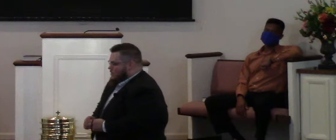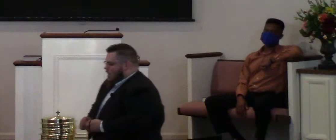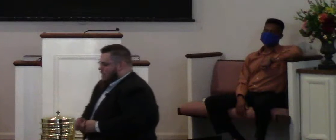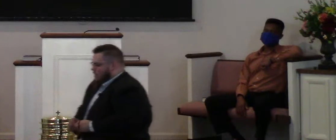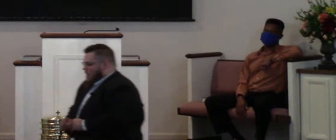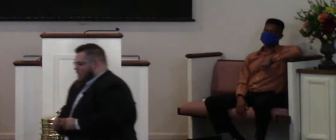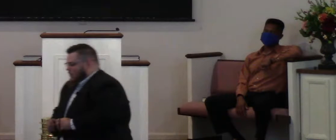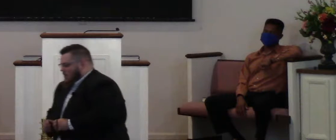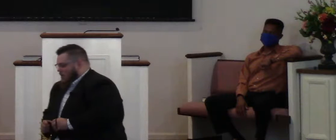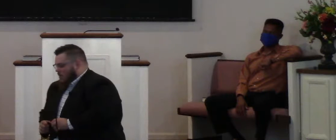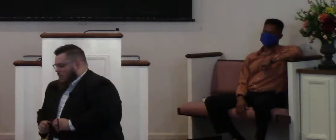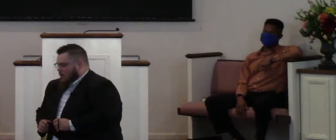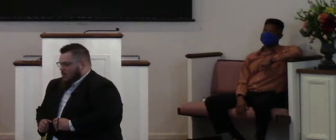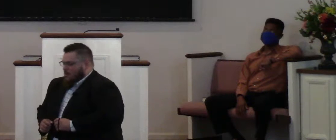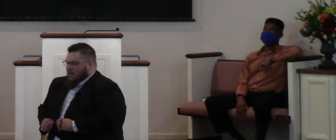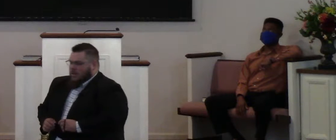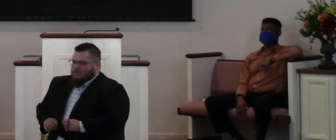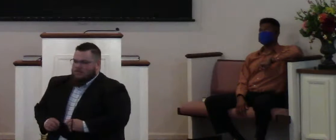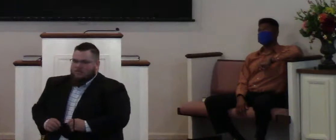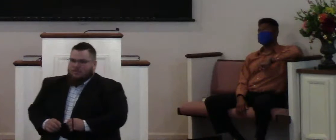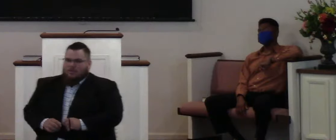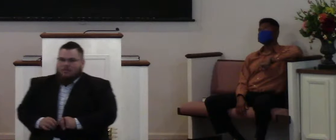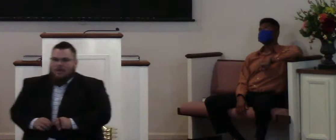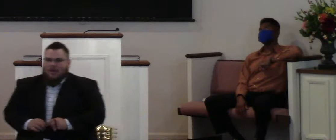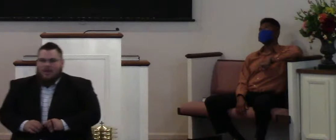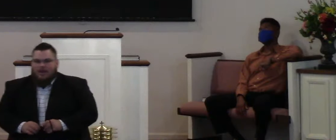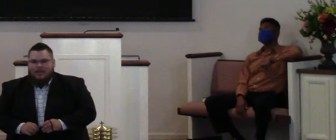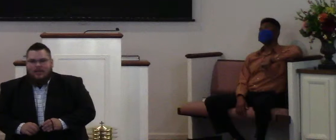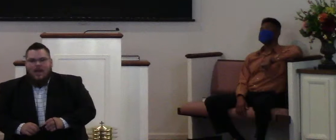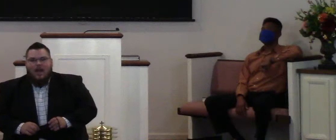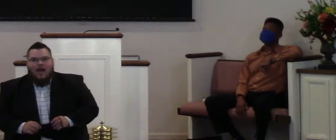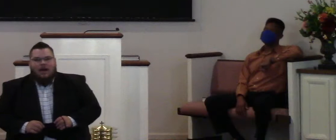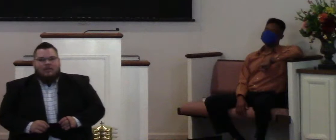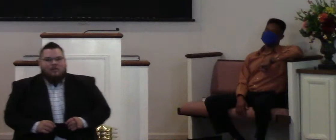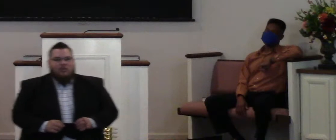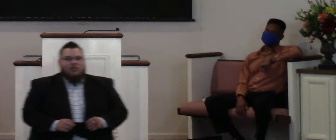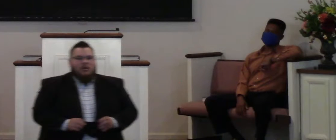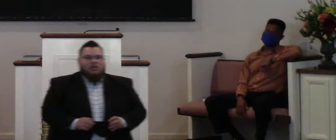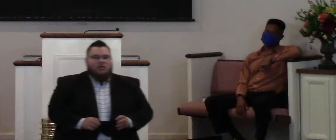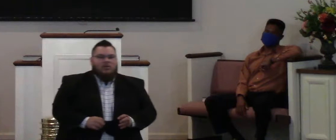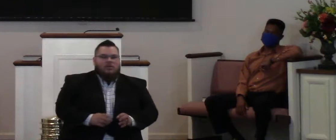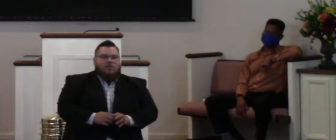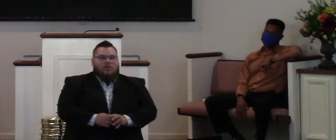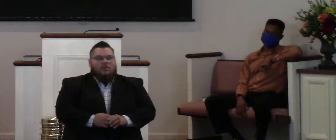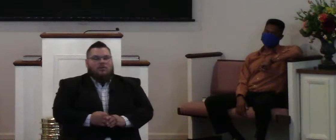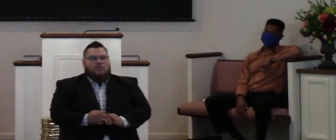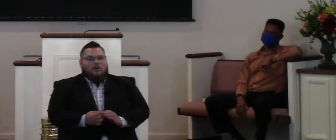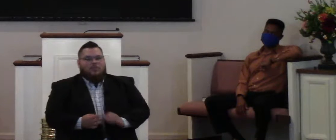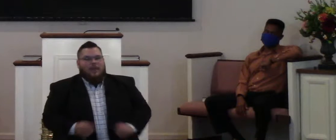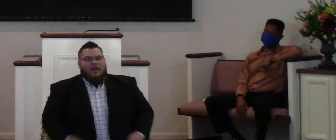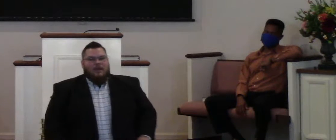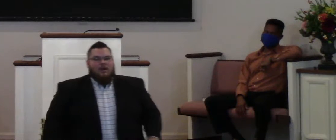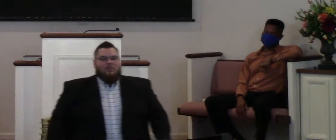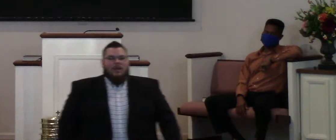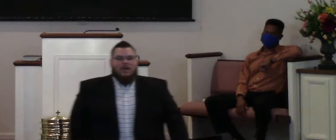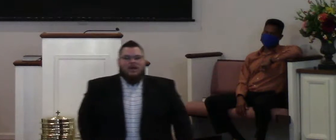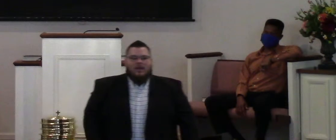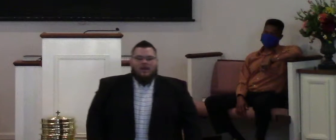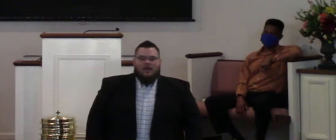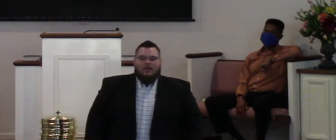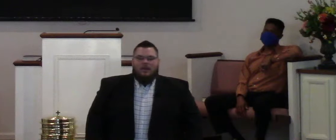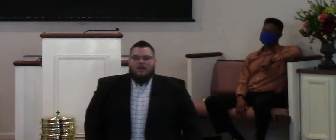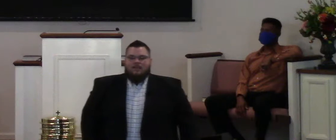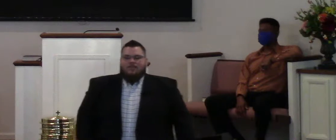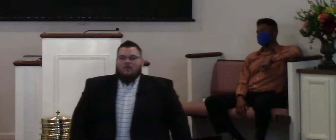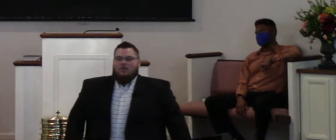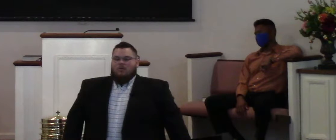light, shun the wrong and do the right, I know the Lord will make a